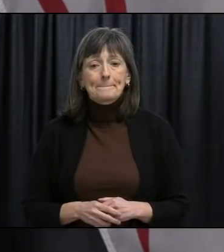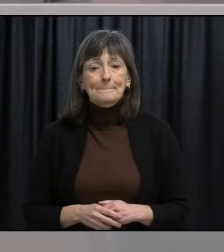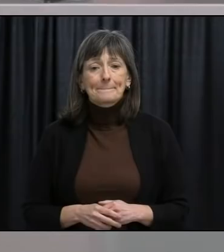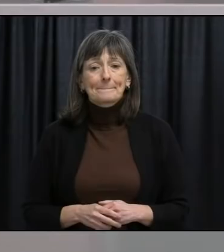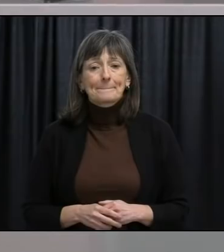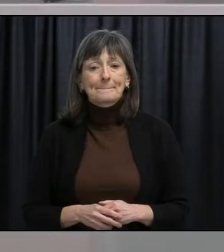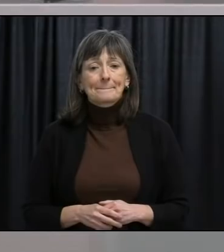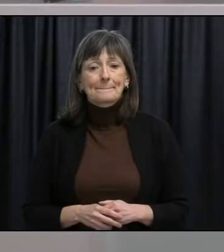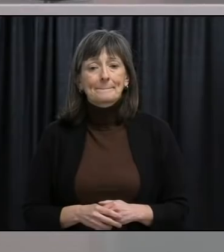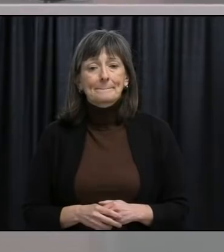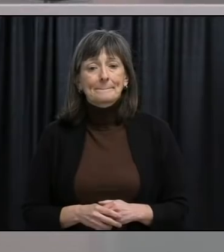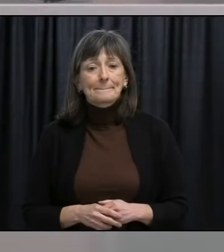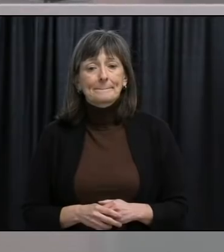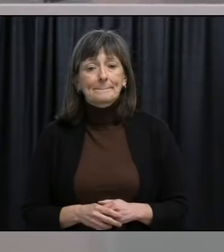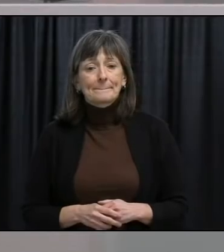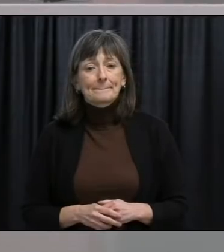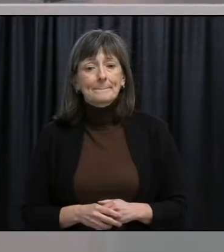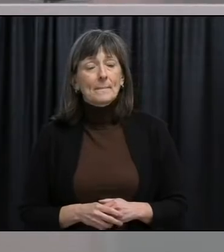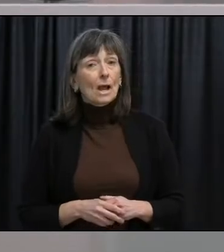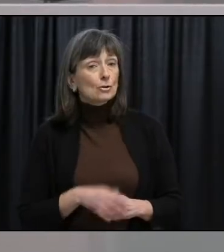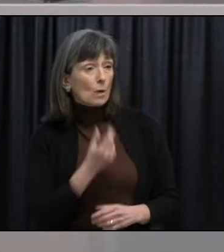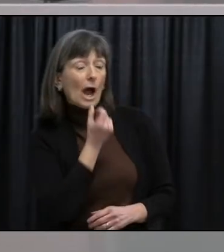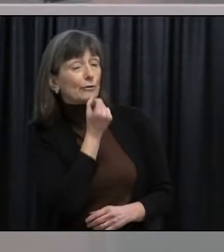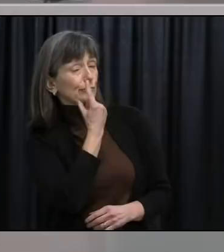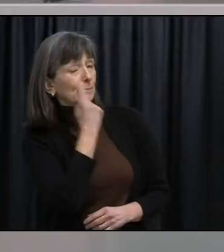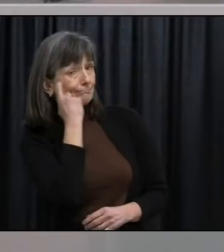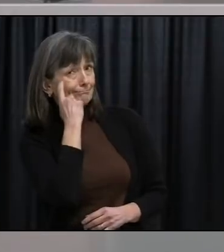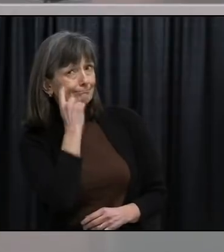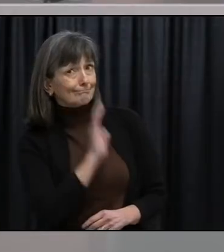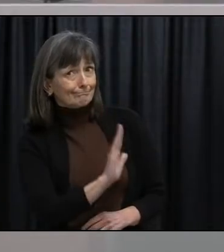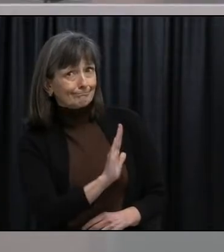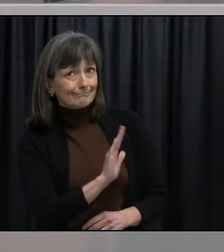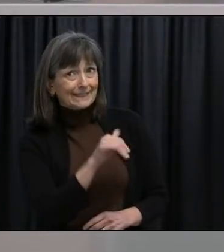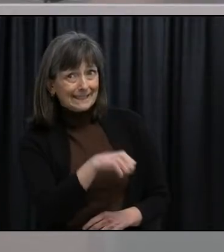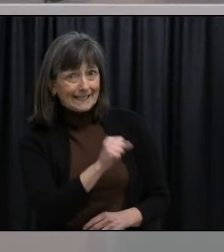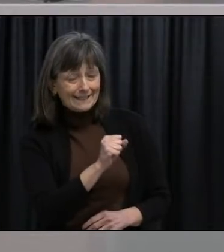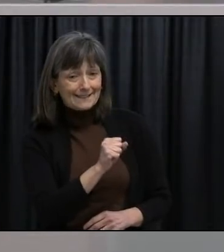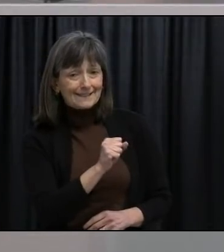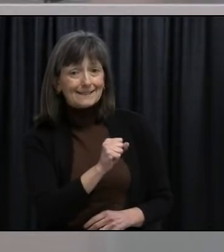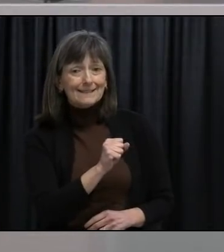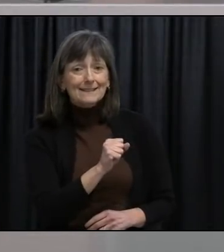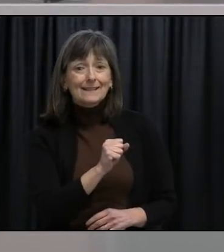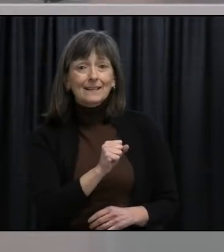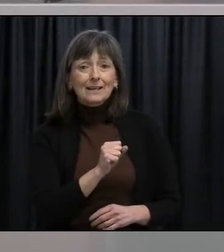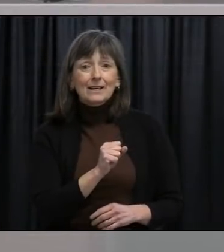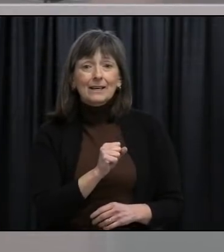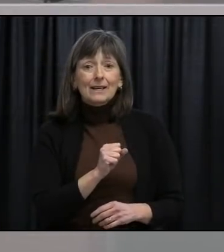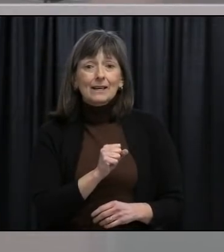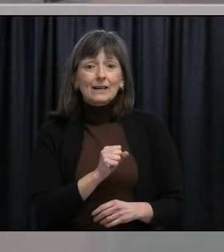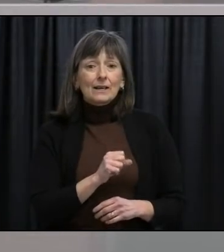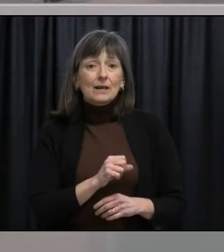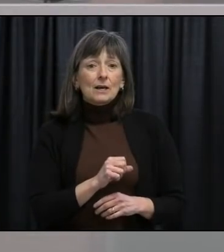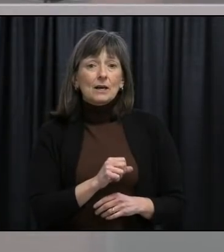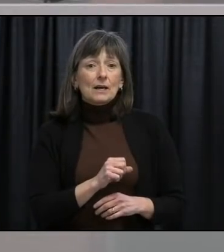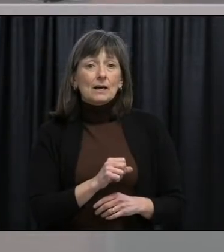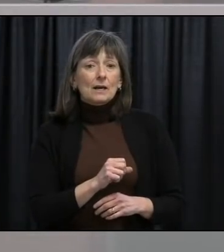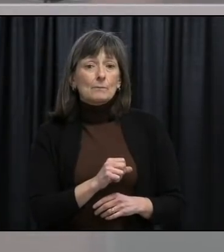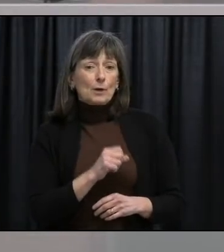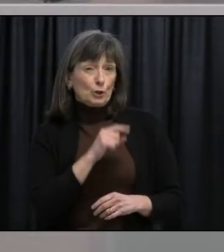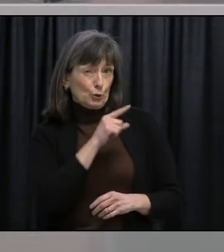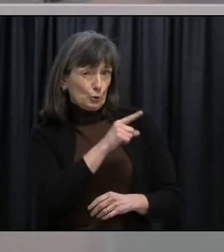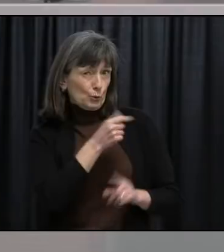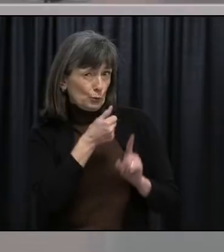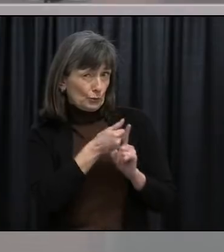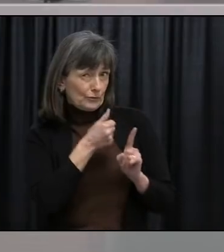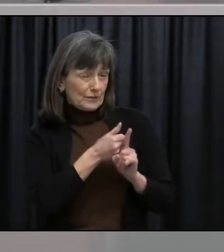Thank you. It makes a great deal of sense. I suppose it's certainly not necessary for you to announce it publicly, but do you in your mind